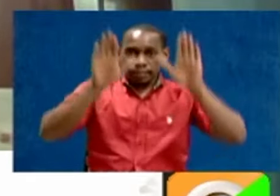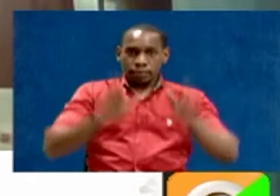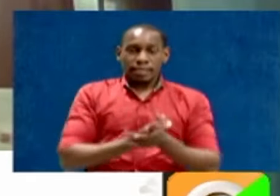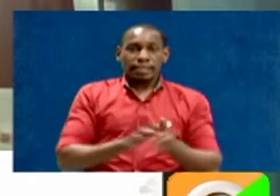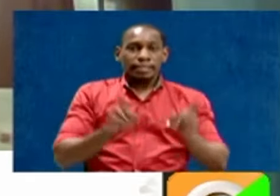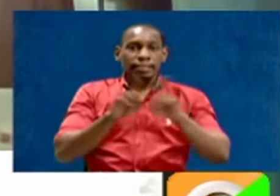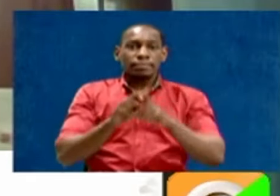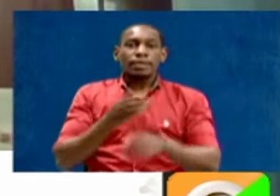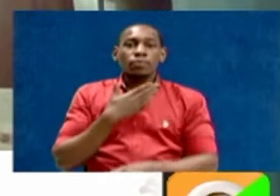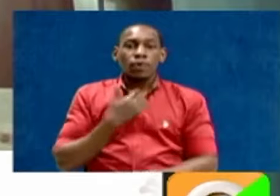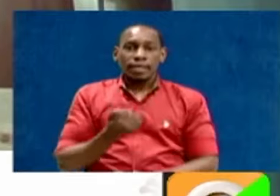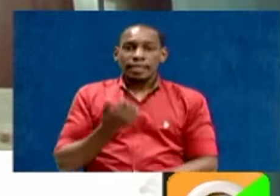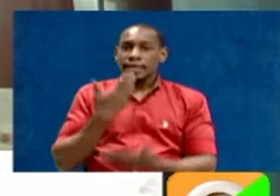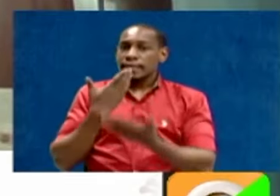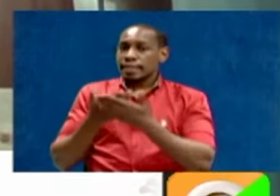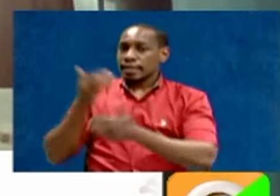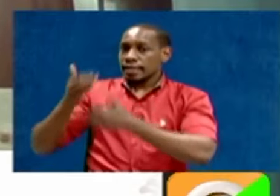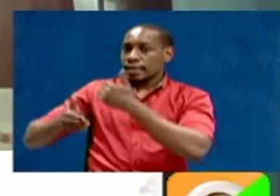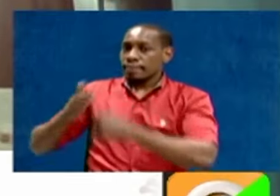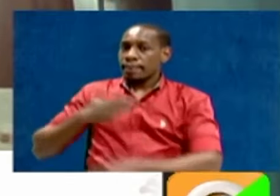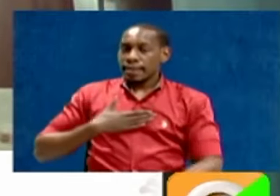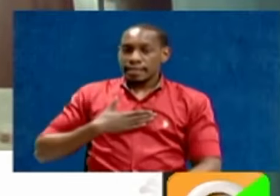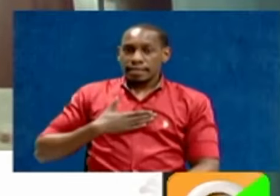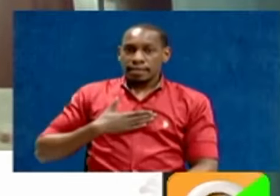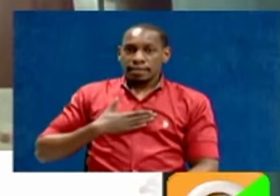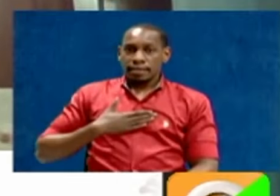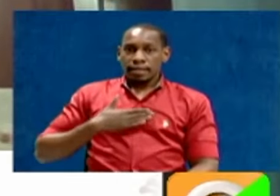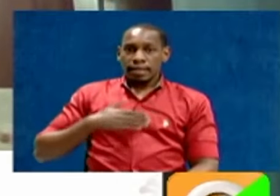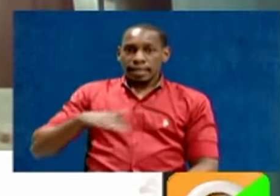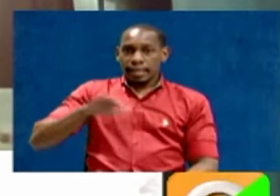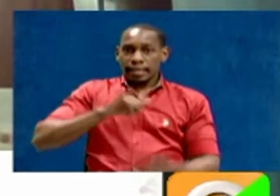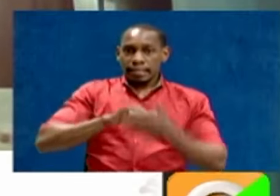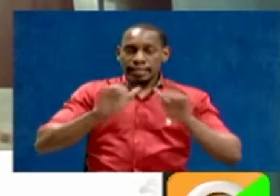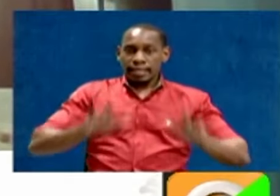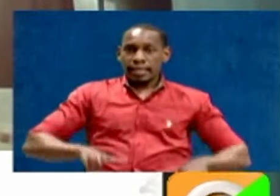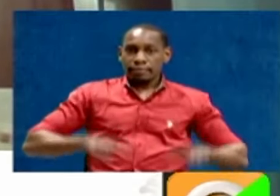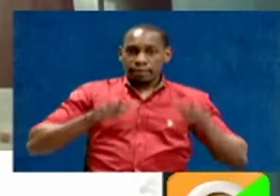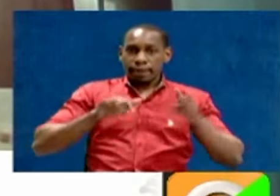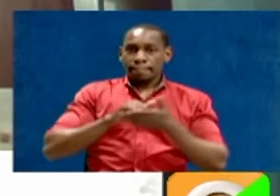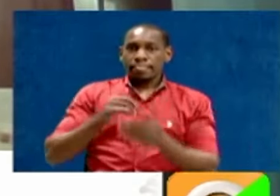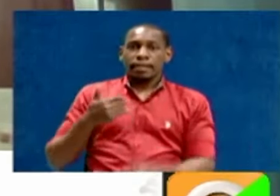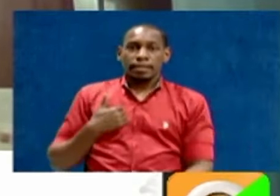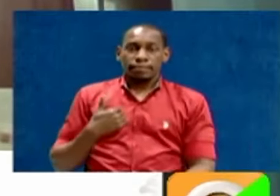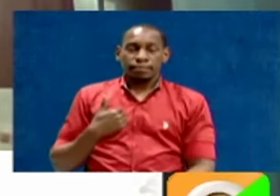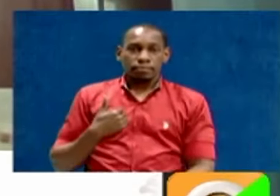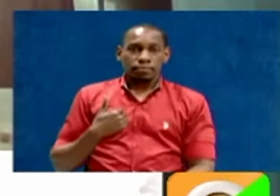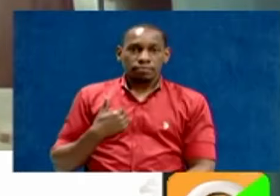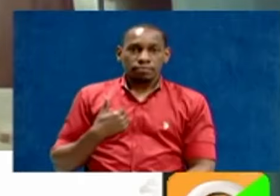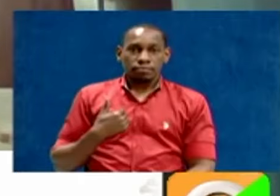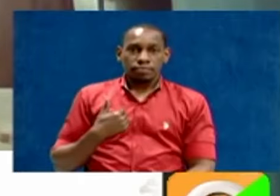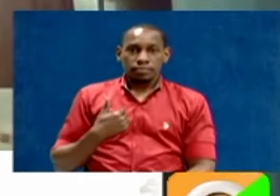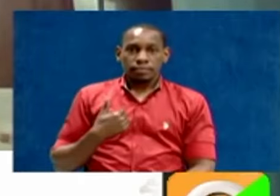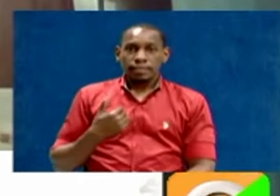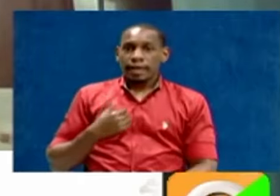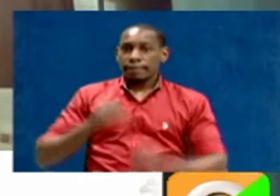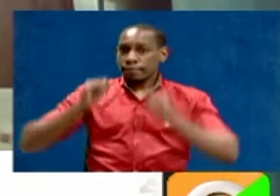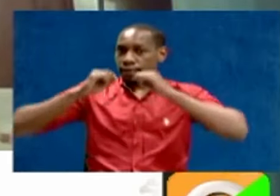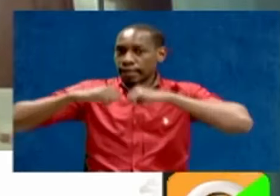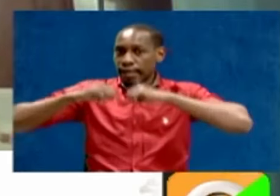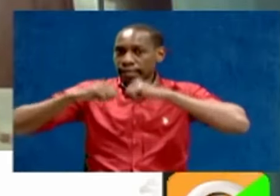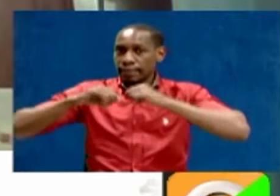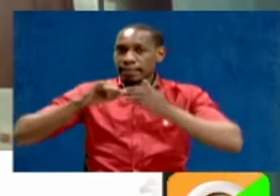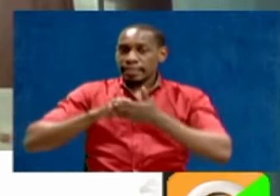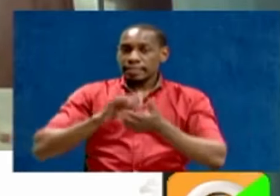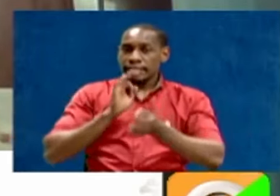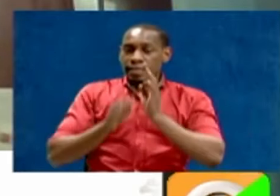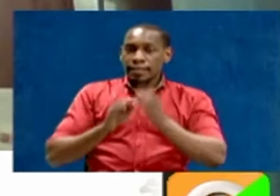I also want to appreciate my neighborhood where I stay. We have come to an understanding that